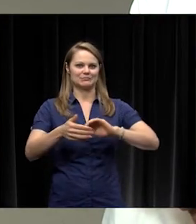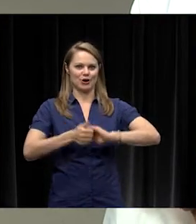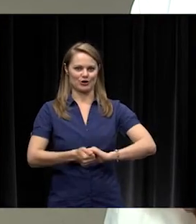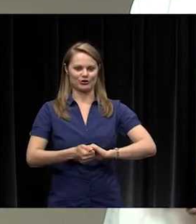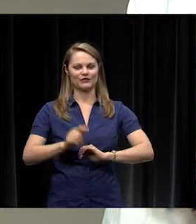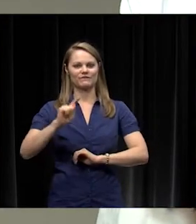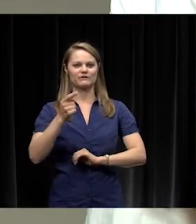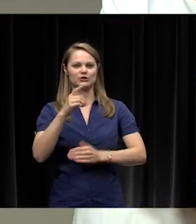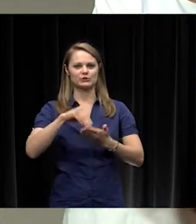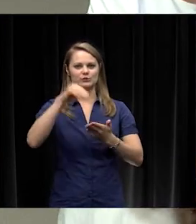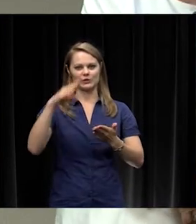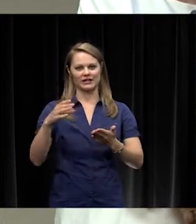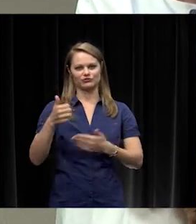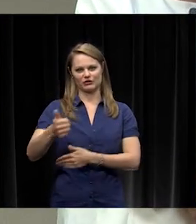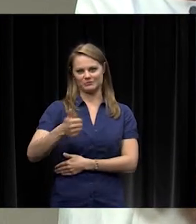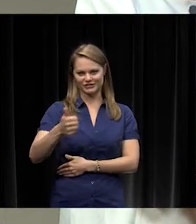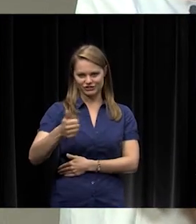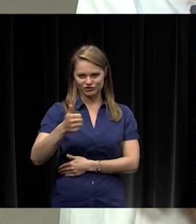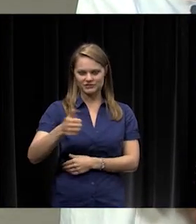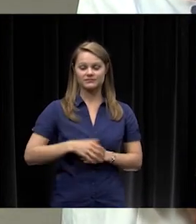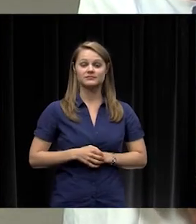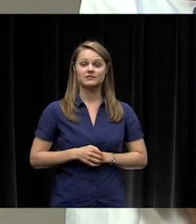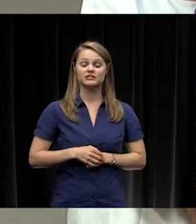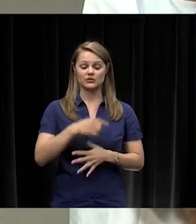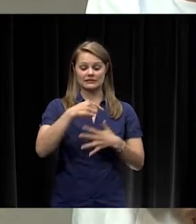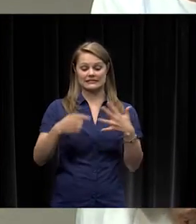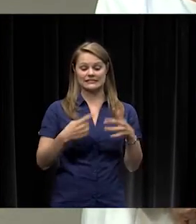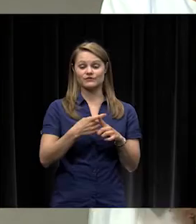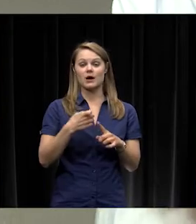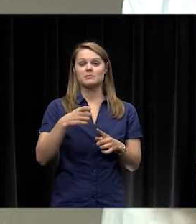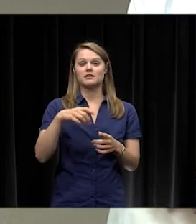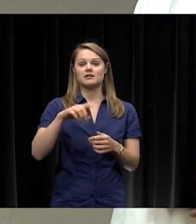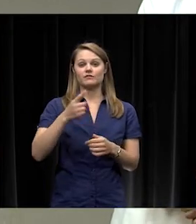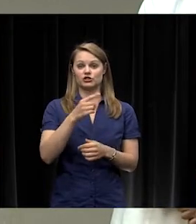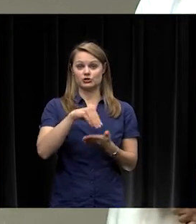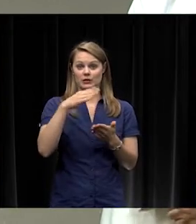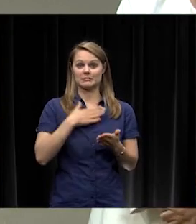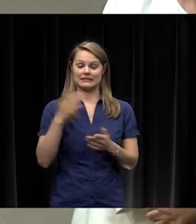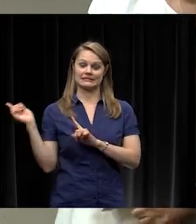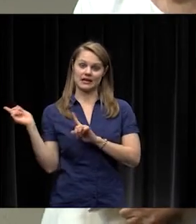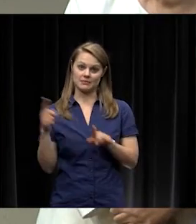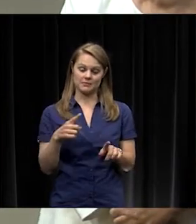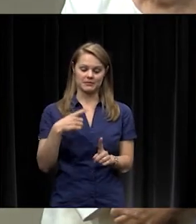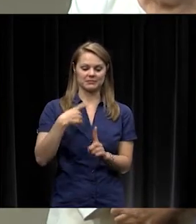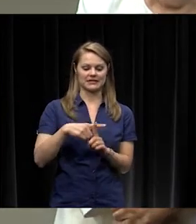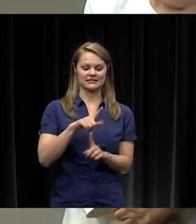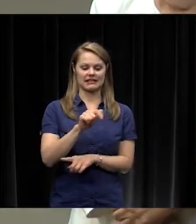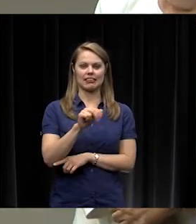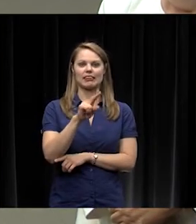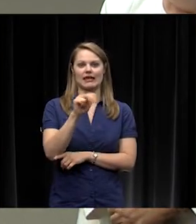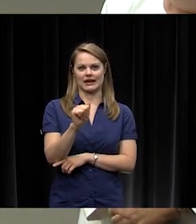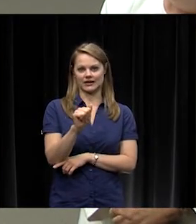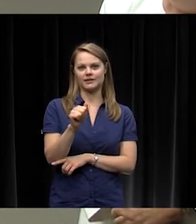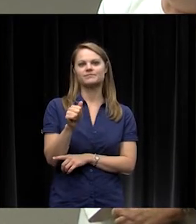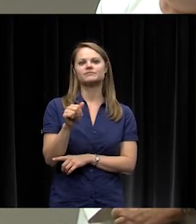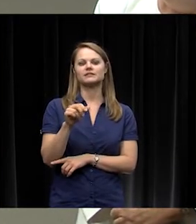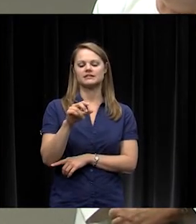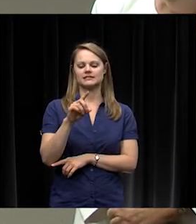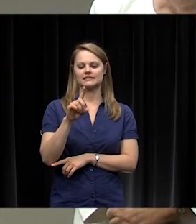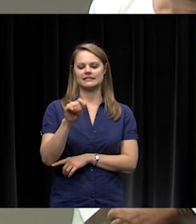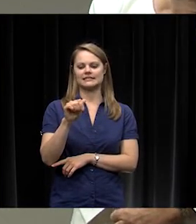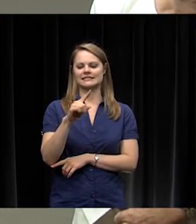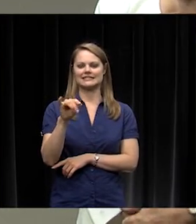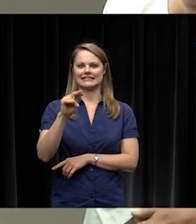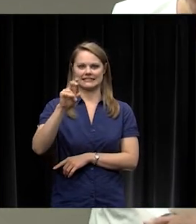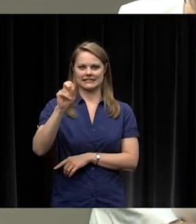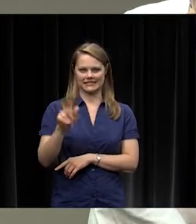Student Transportation. Would the following from First Student please come forward along with Lana Dudzinski, District Transportation Manager. So